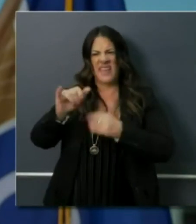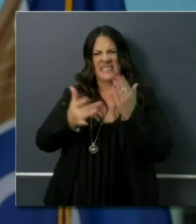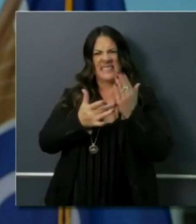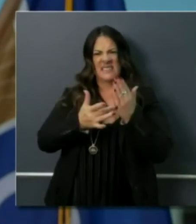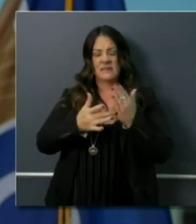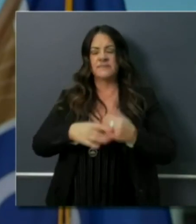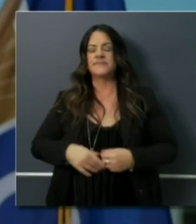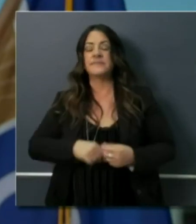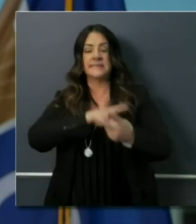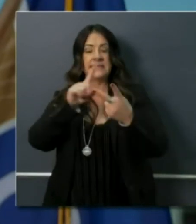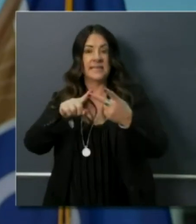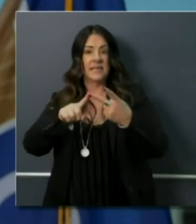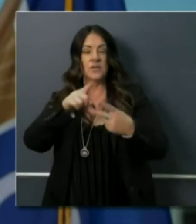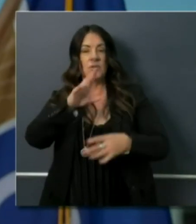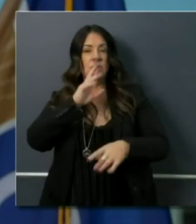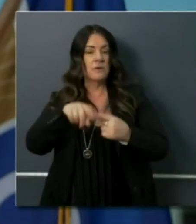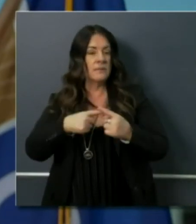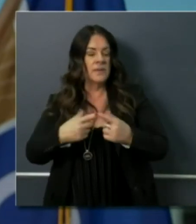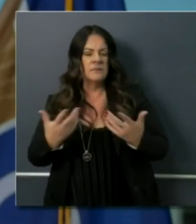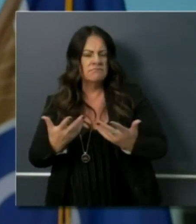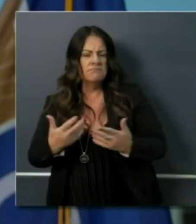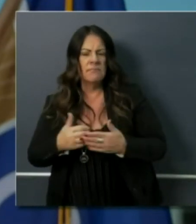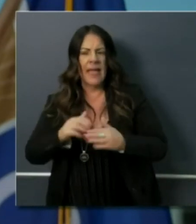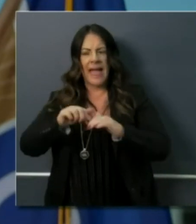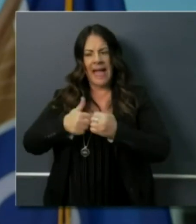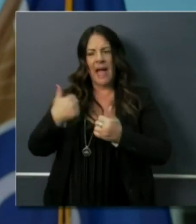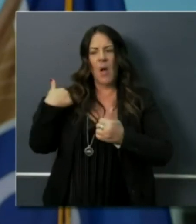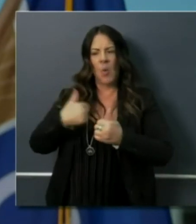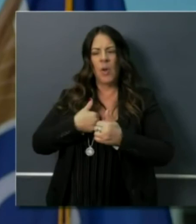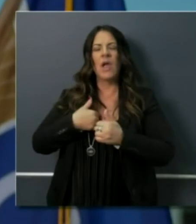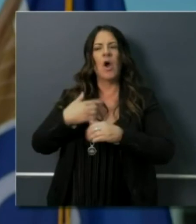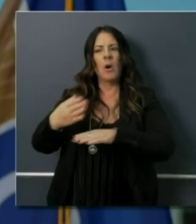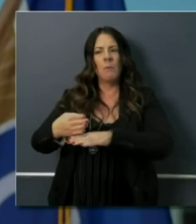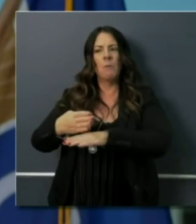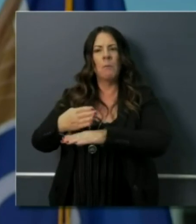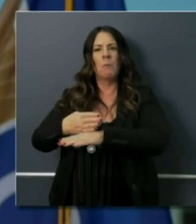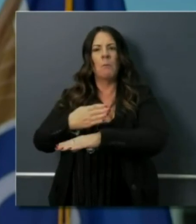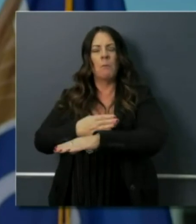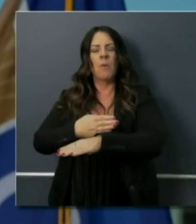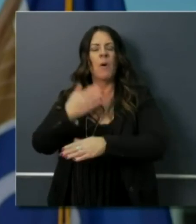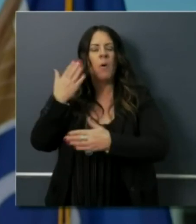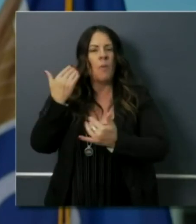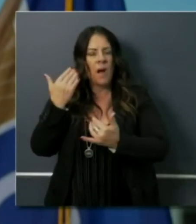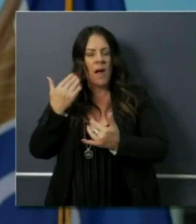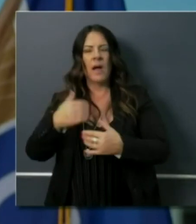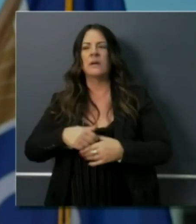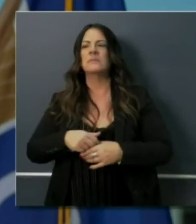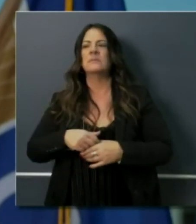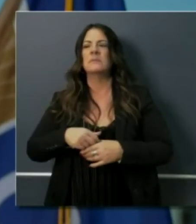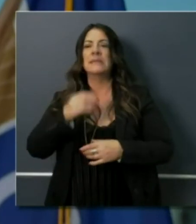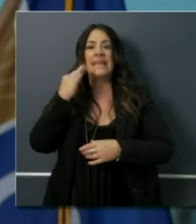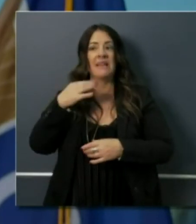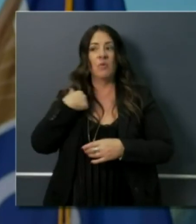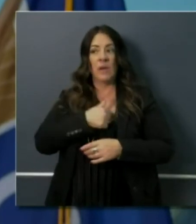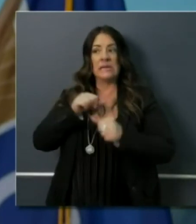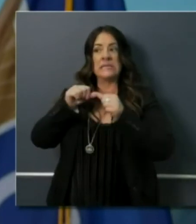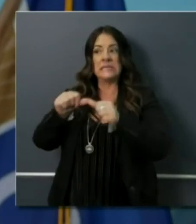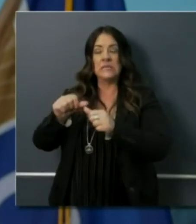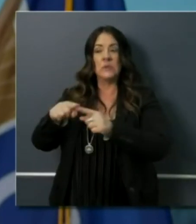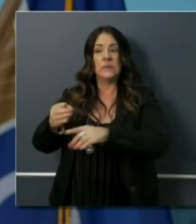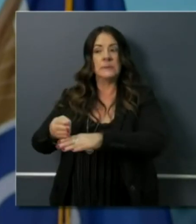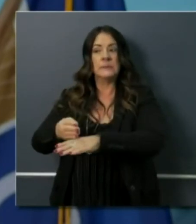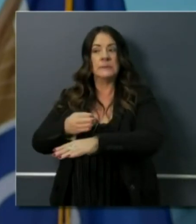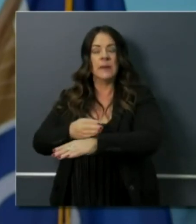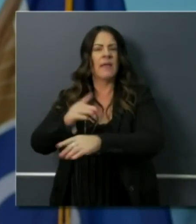talked a little bit today about how our situation is improving in the state, obviously with caveats. But if this trend continues, when does the